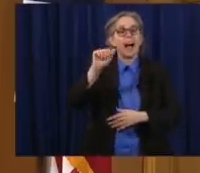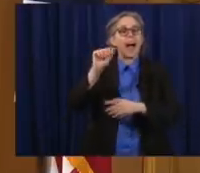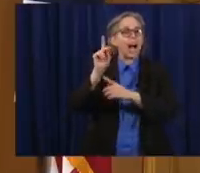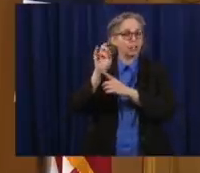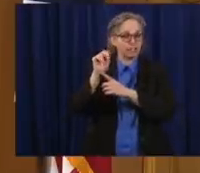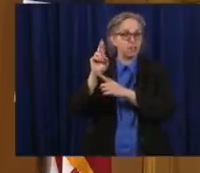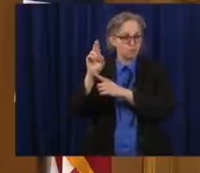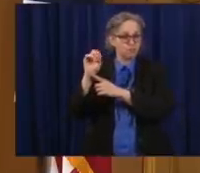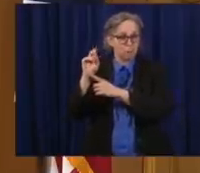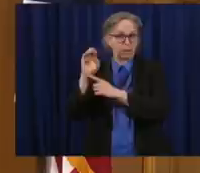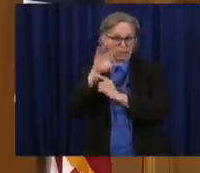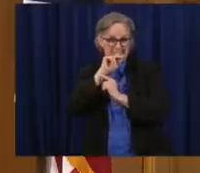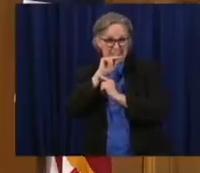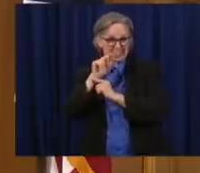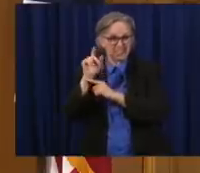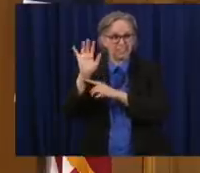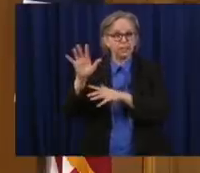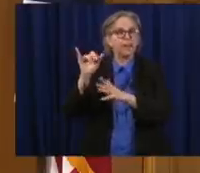channel.